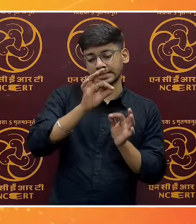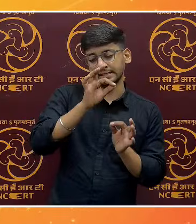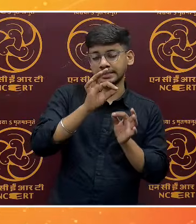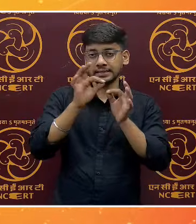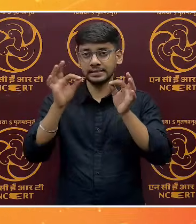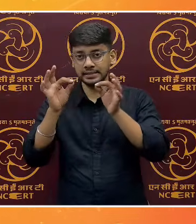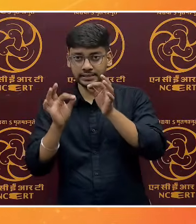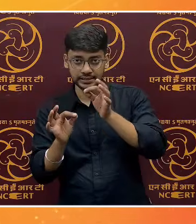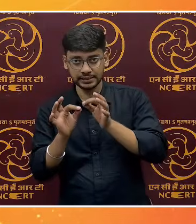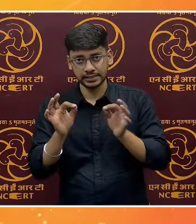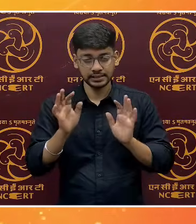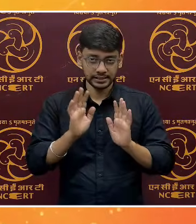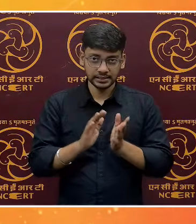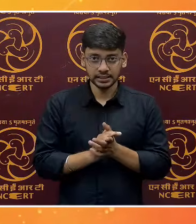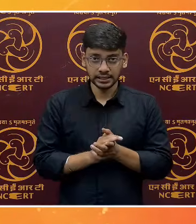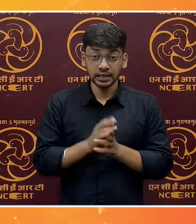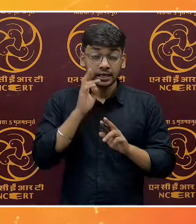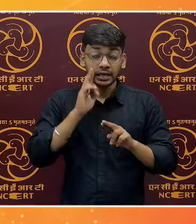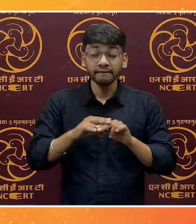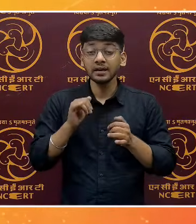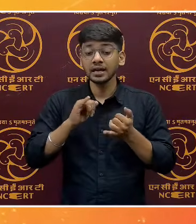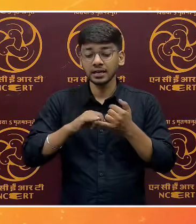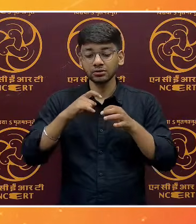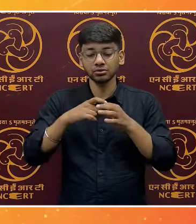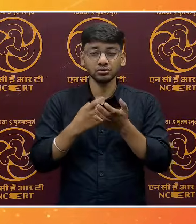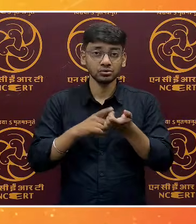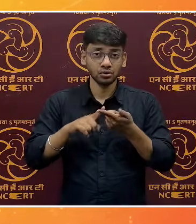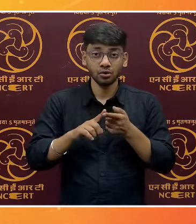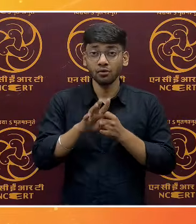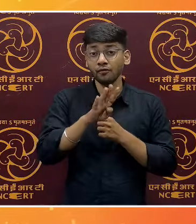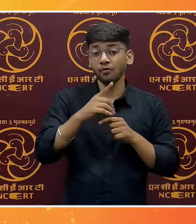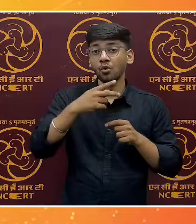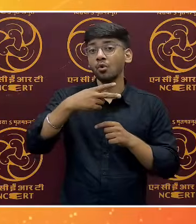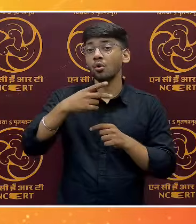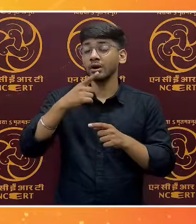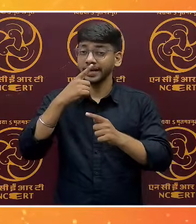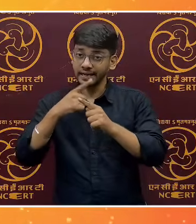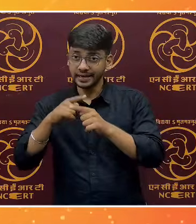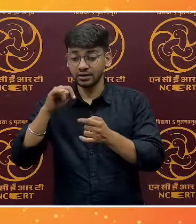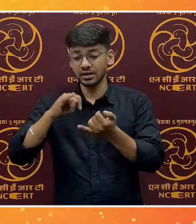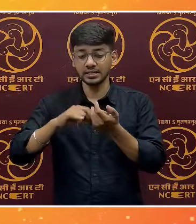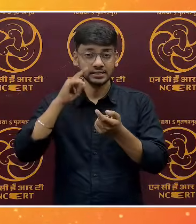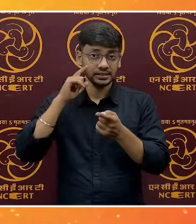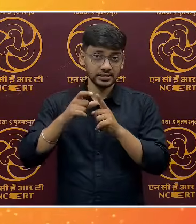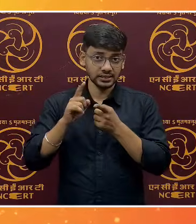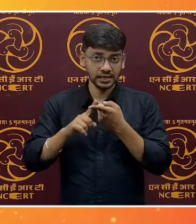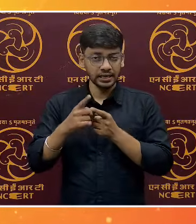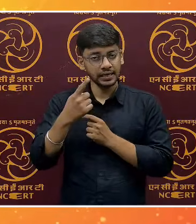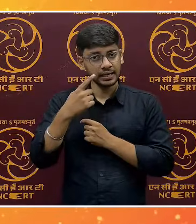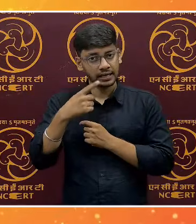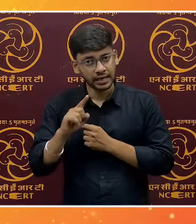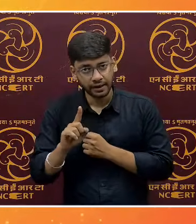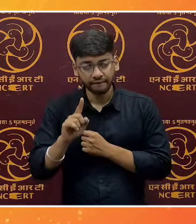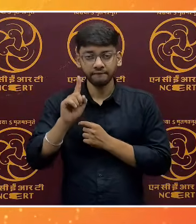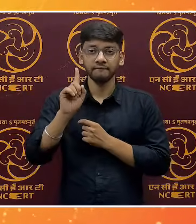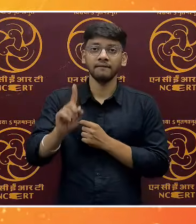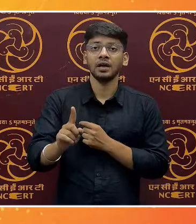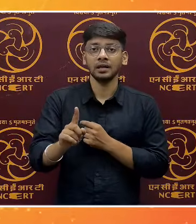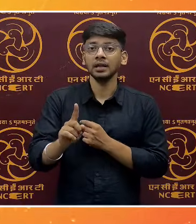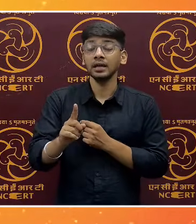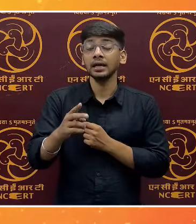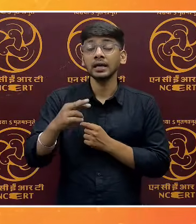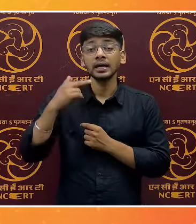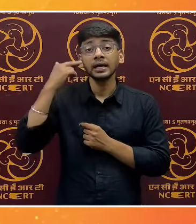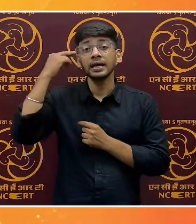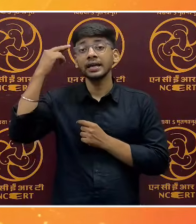talk about square, then it should be 4 into side. So we can see our correct option should be only one, which is perimeter